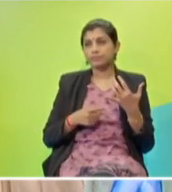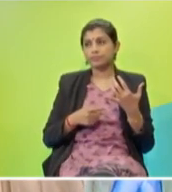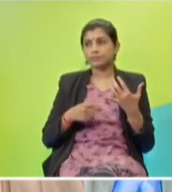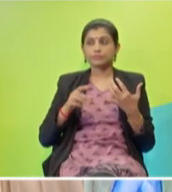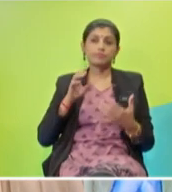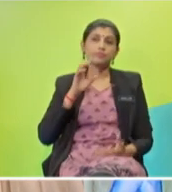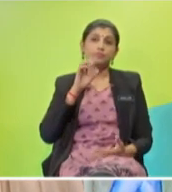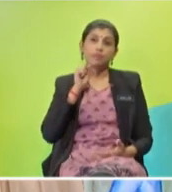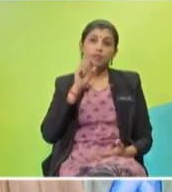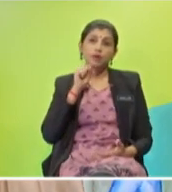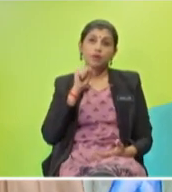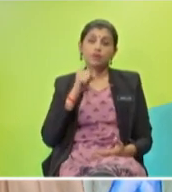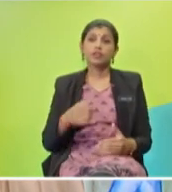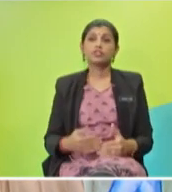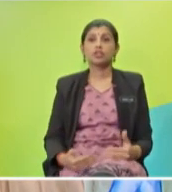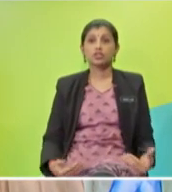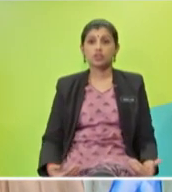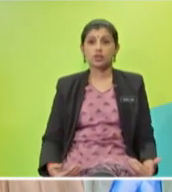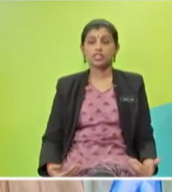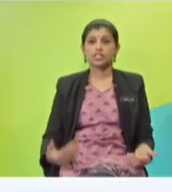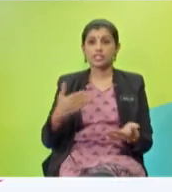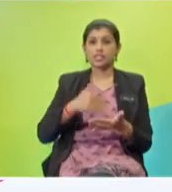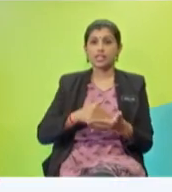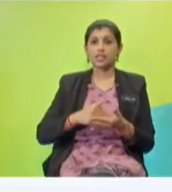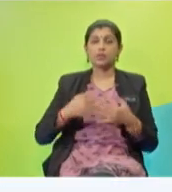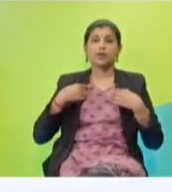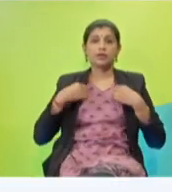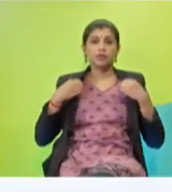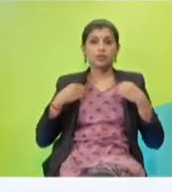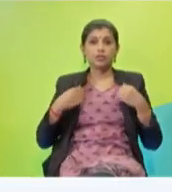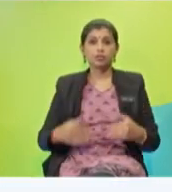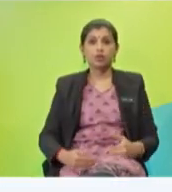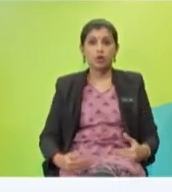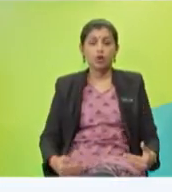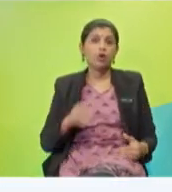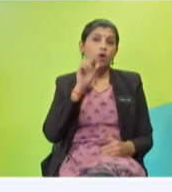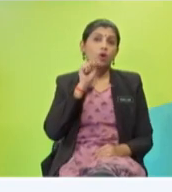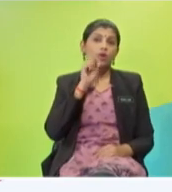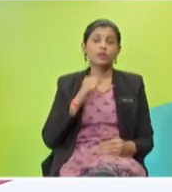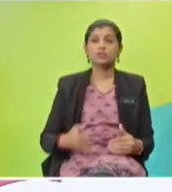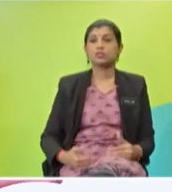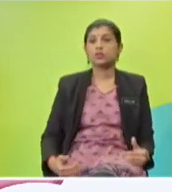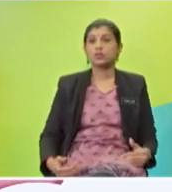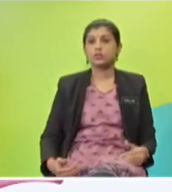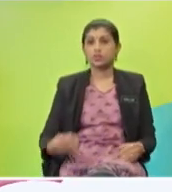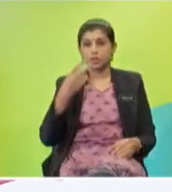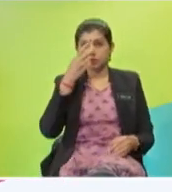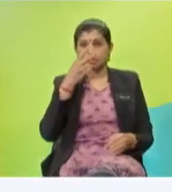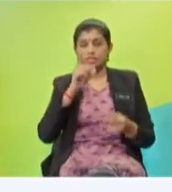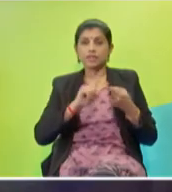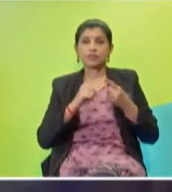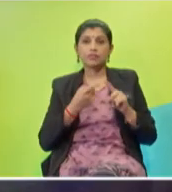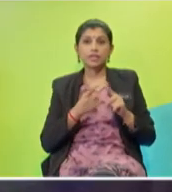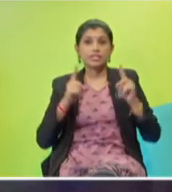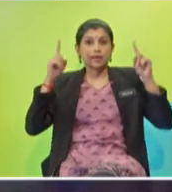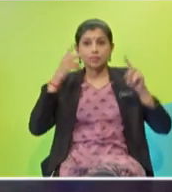have? We have orange shorts. Okay, alright. Shall we ask our friends their answers?